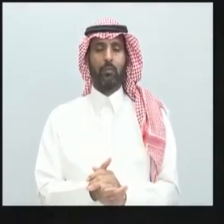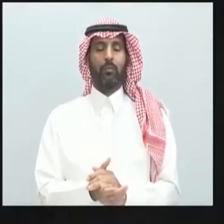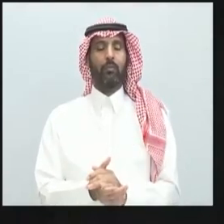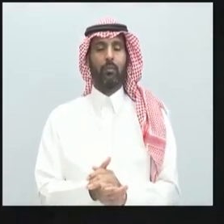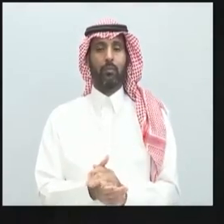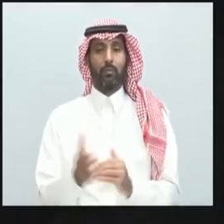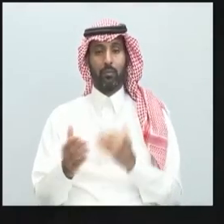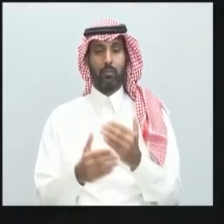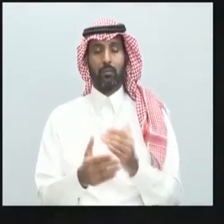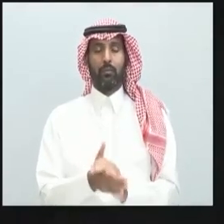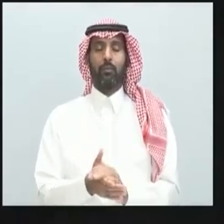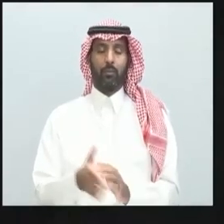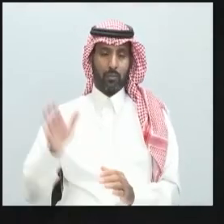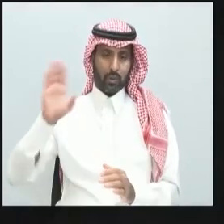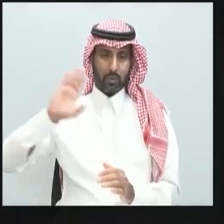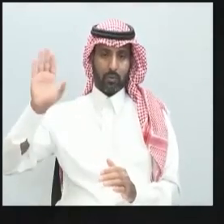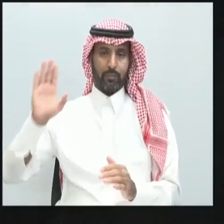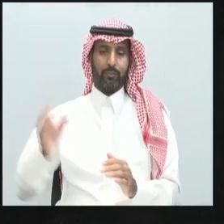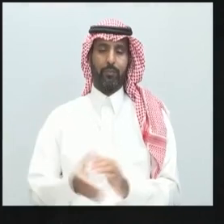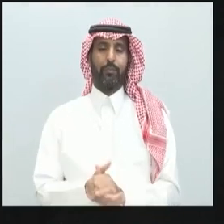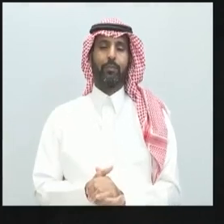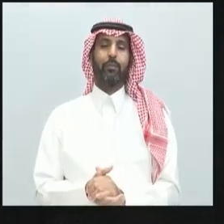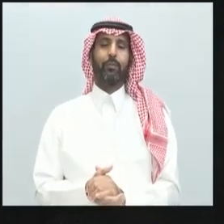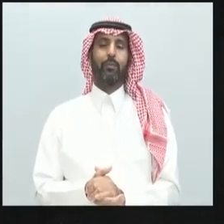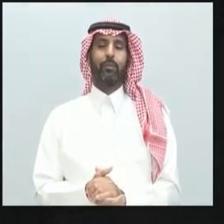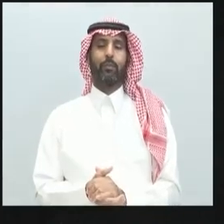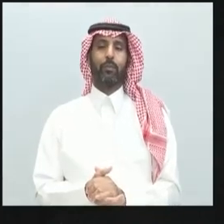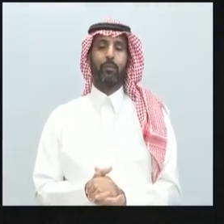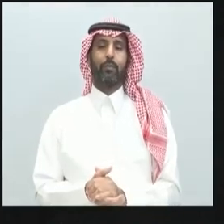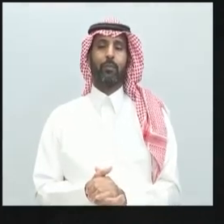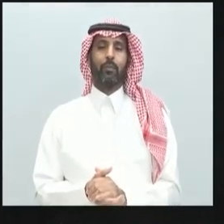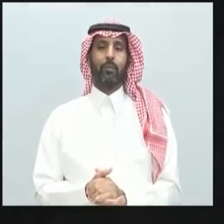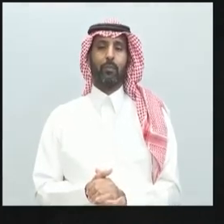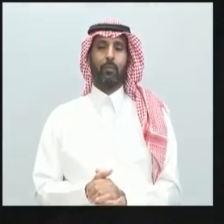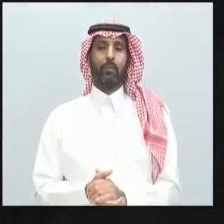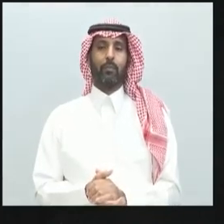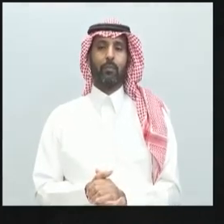See you next lesson, inshallah. Subhanakallahumma bihamdik. Ashhadu an la ilaha illa anta astaghfiruka wa atubu ilayk. Assalamu alaikum.